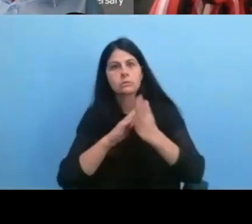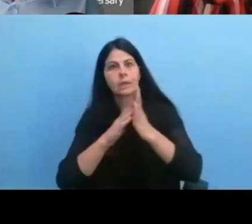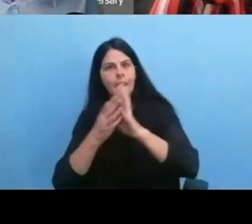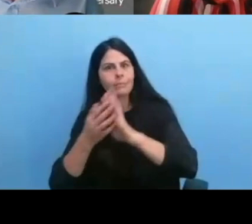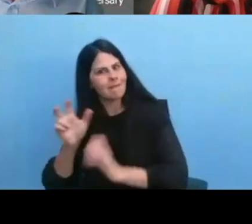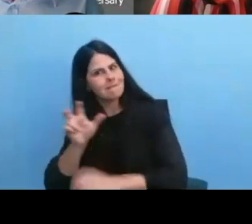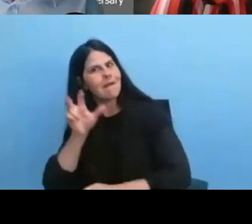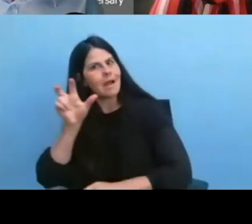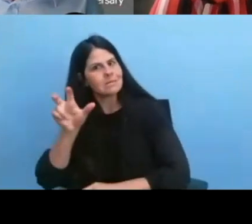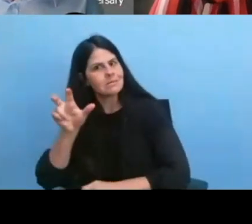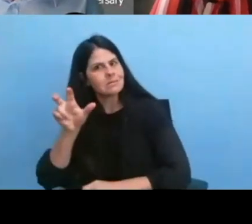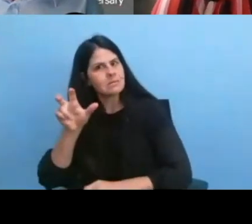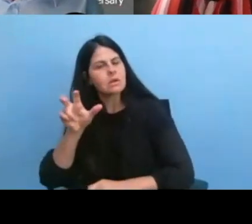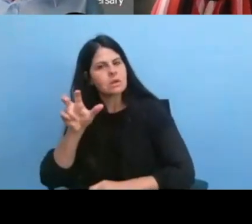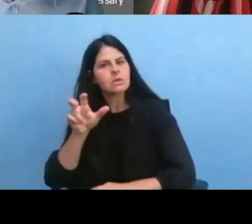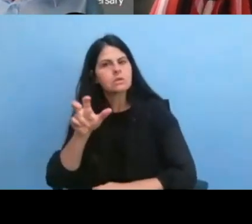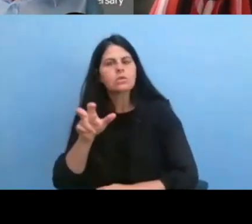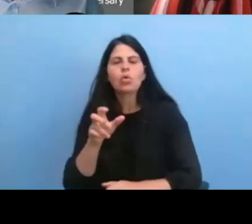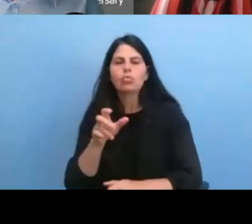hiring practices.